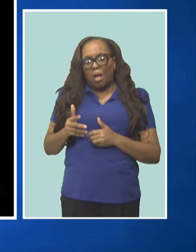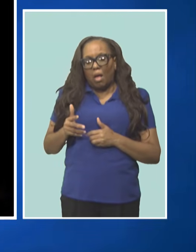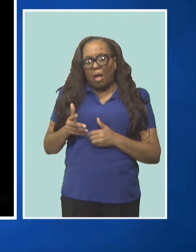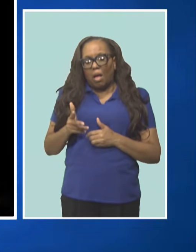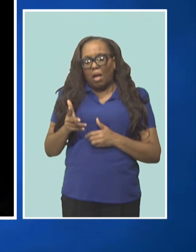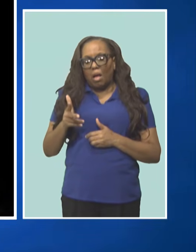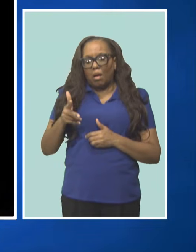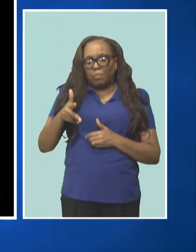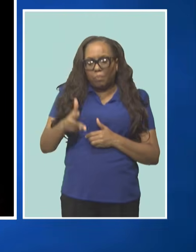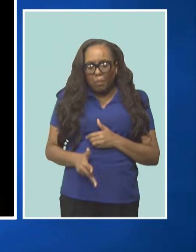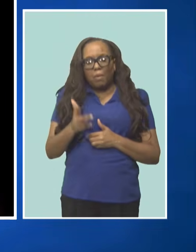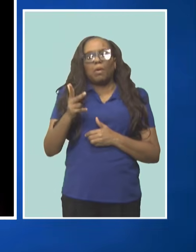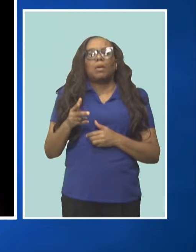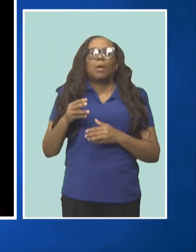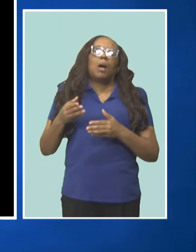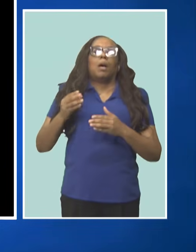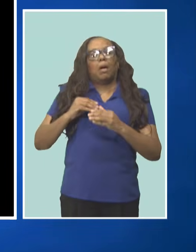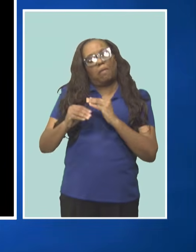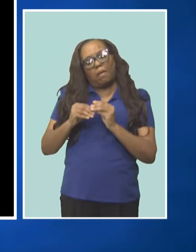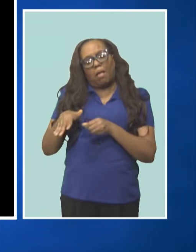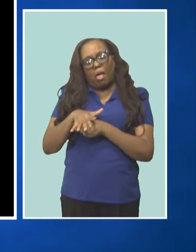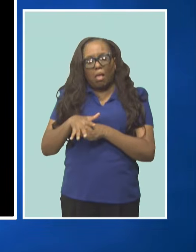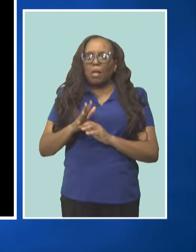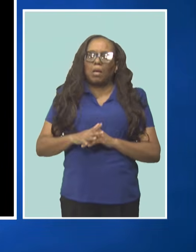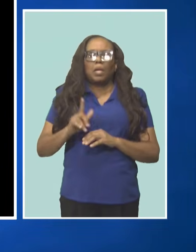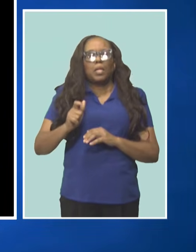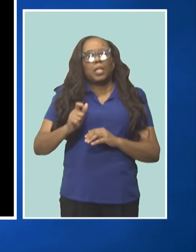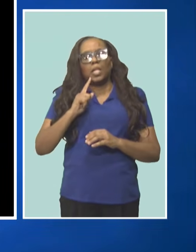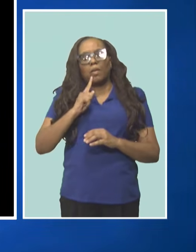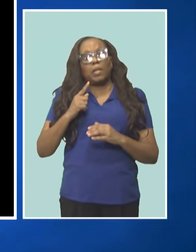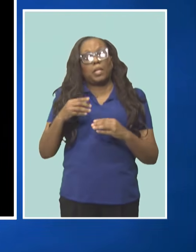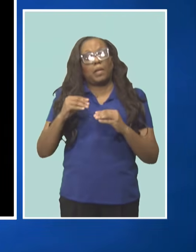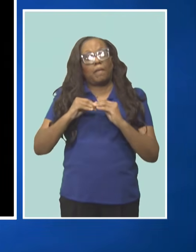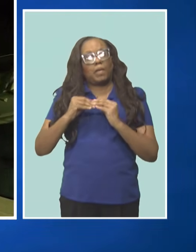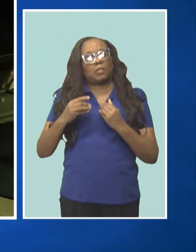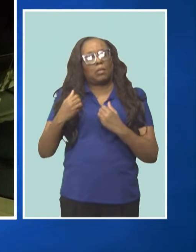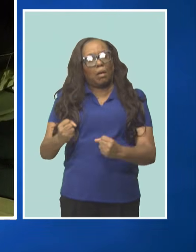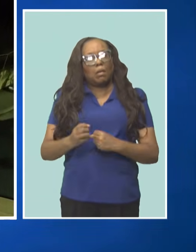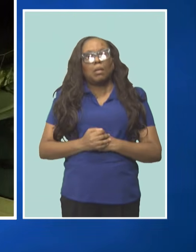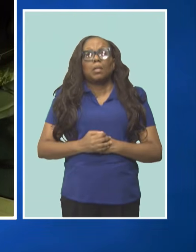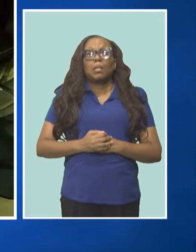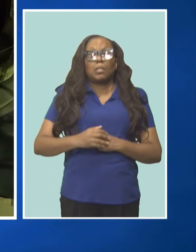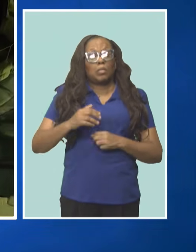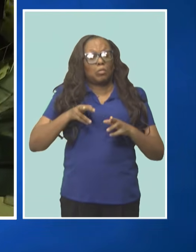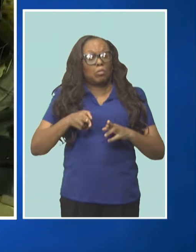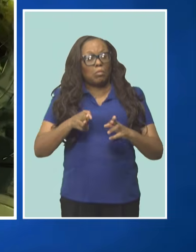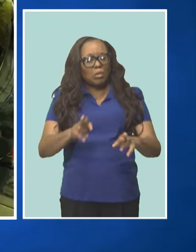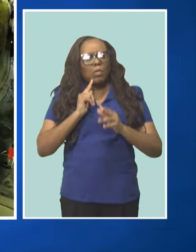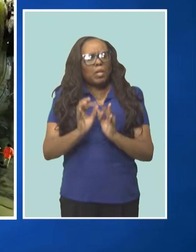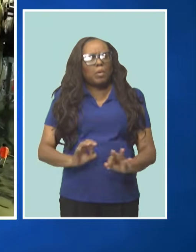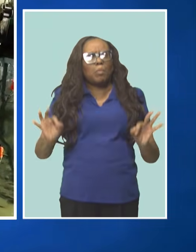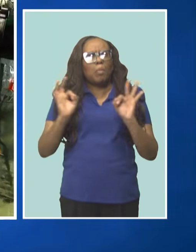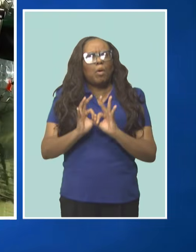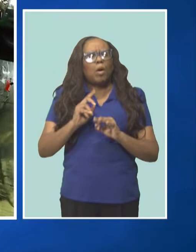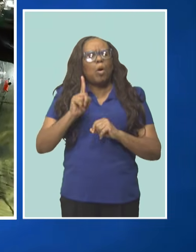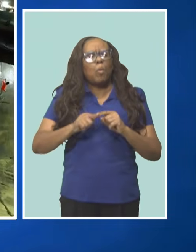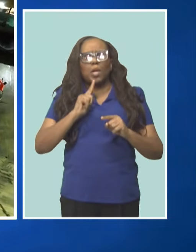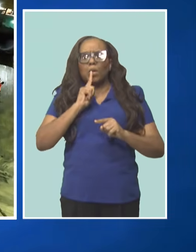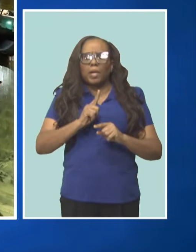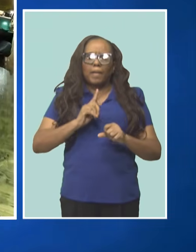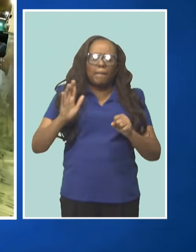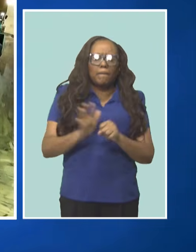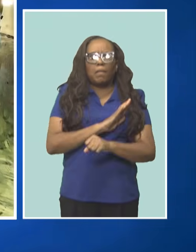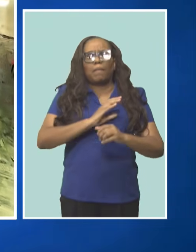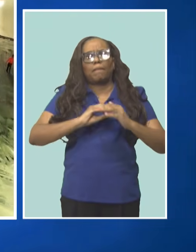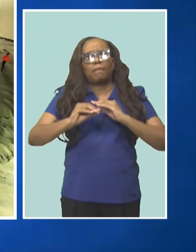and visitors to traverse key areas in terms of our economy. And it provides a better flow of traffic